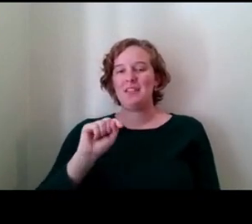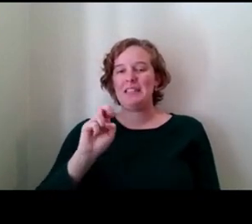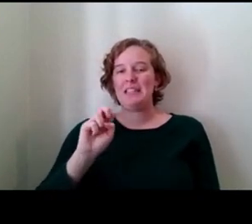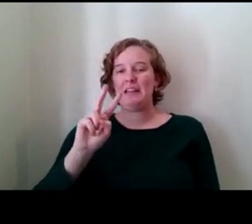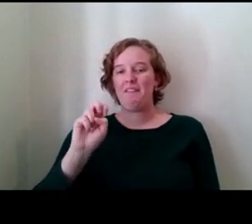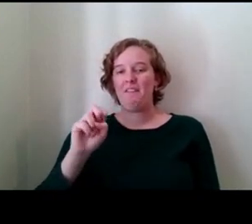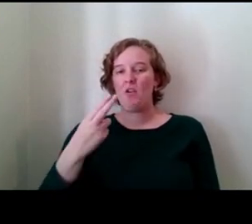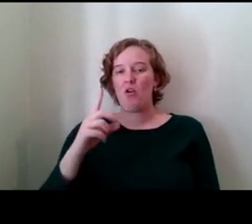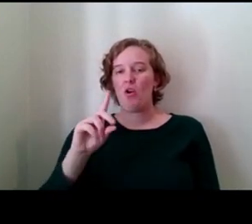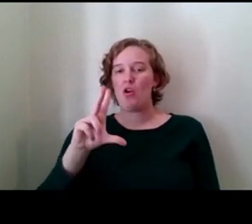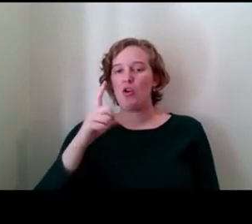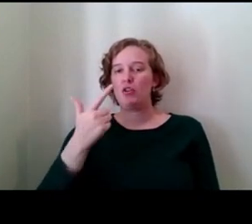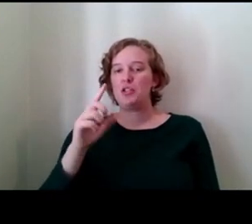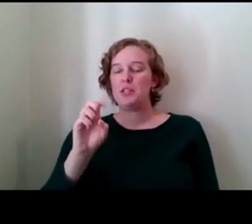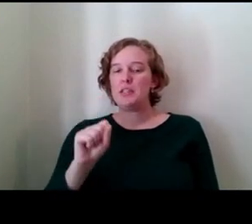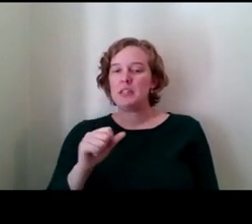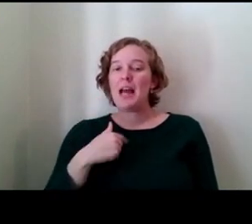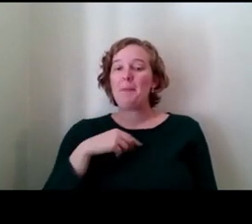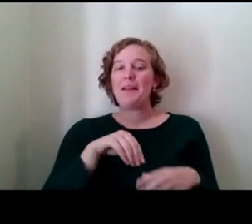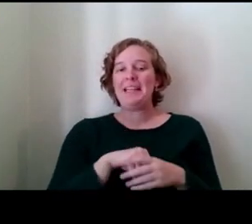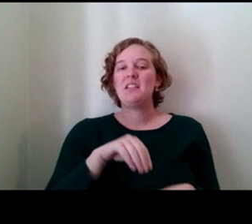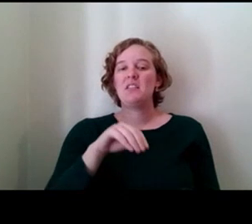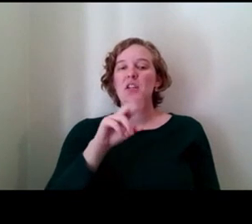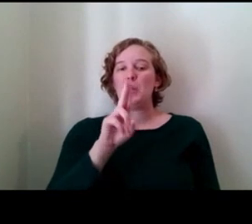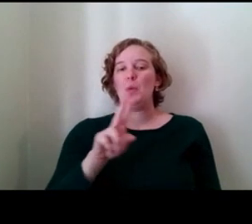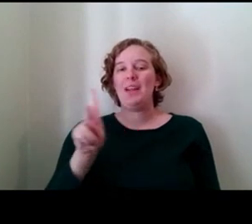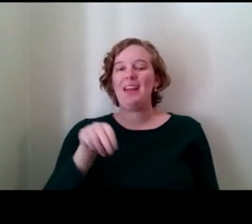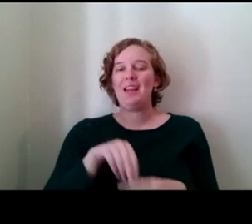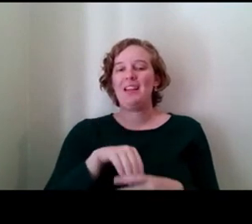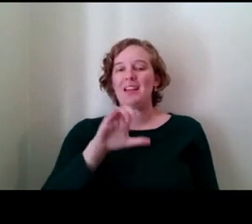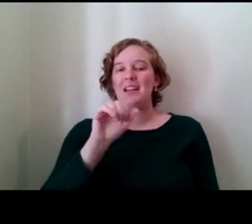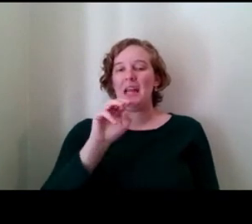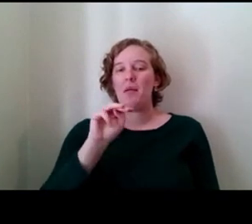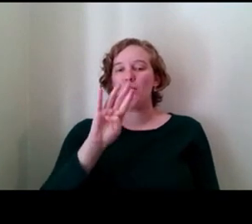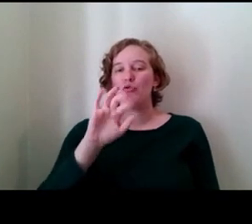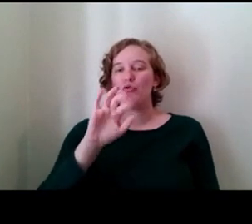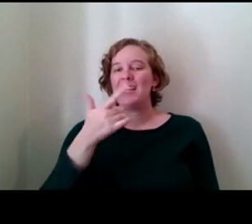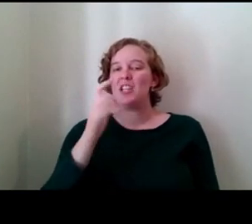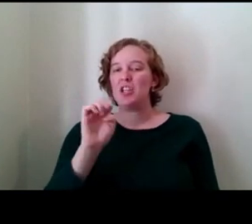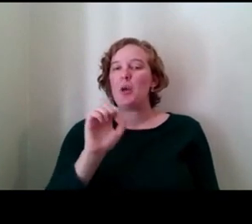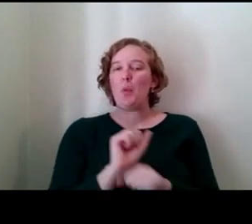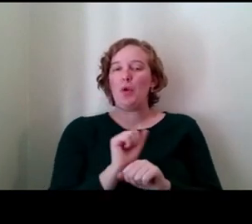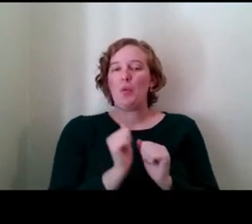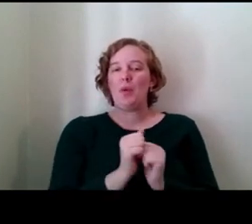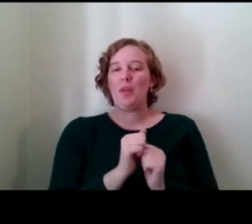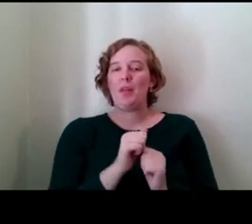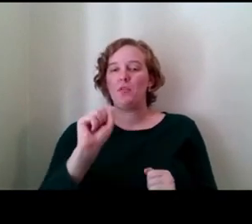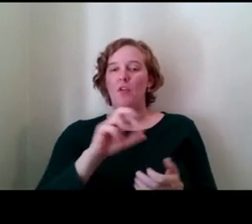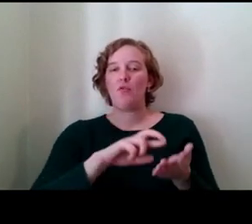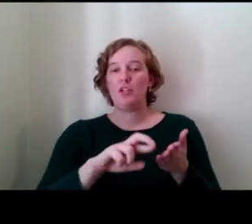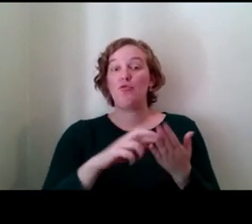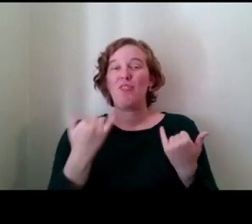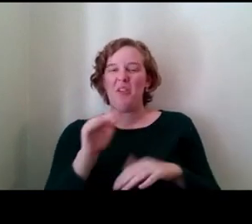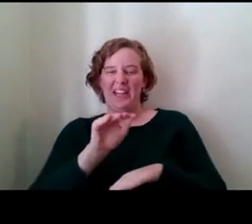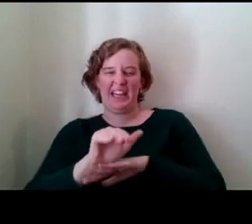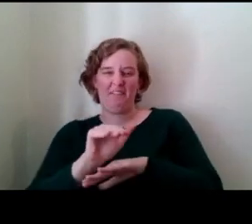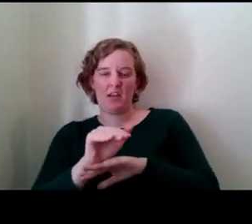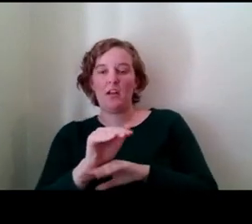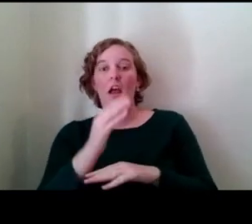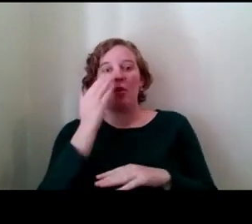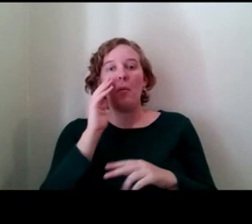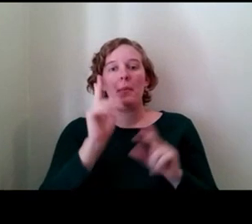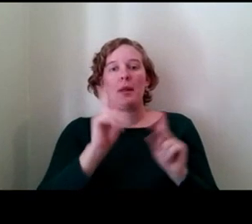for Microsoft Research. I'm in Cambridge in the UK. So it's the evening here for me. I know we've got people from all around the